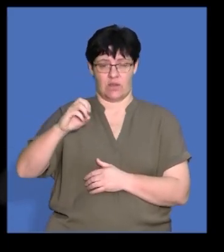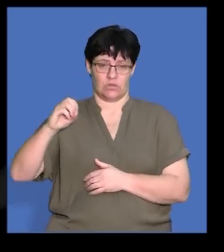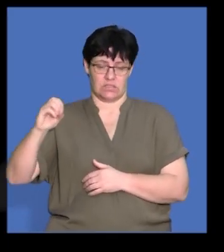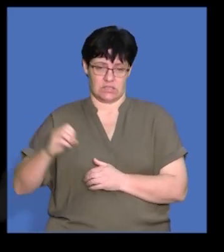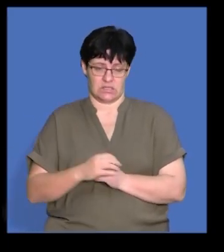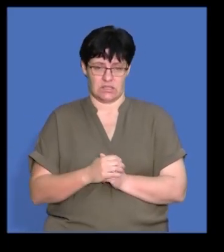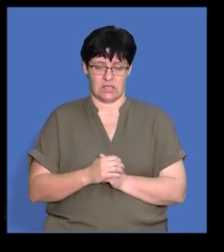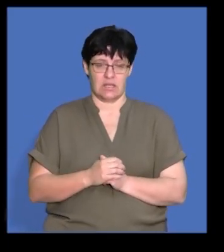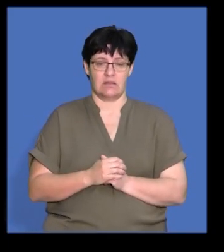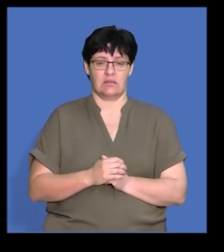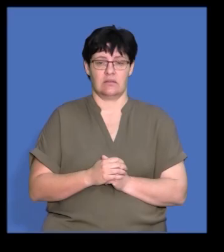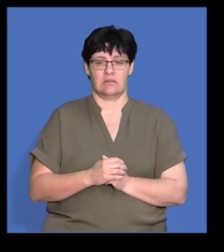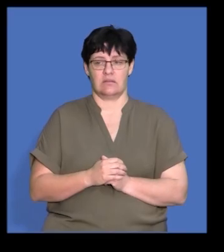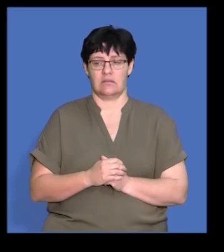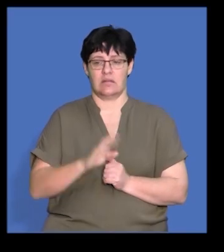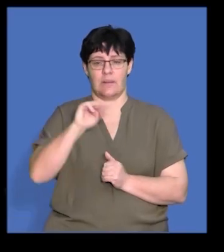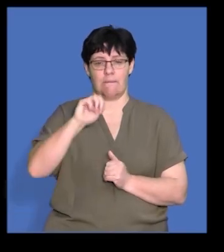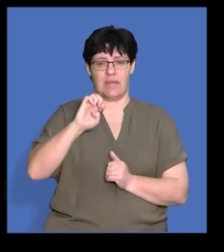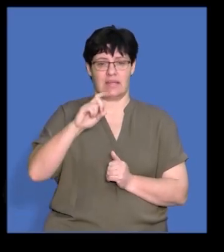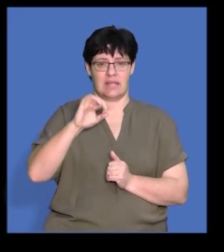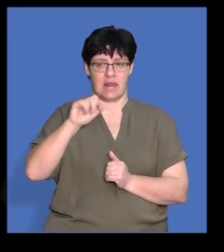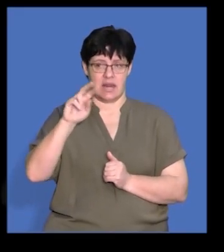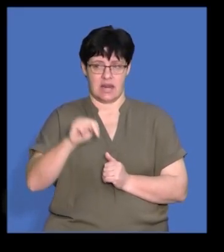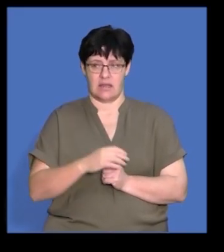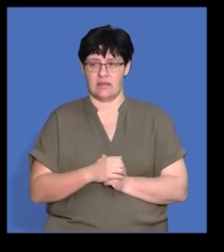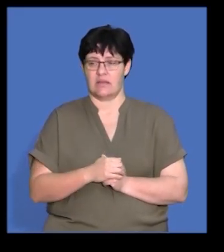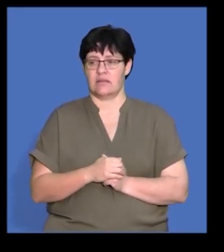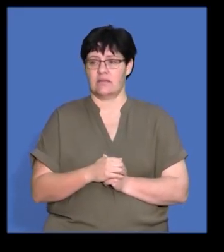And the median